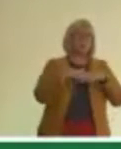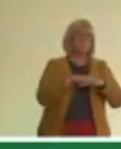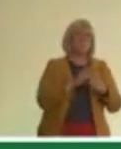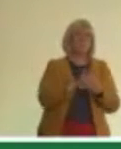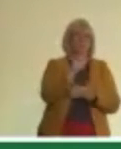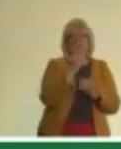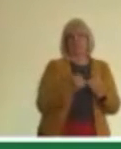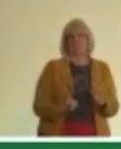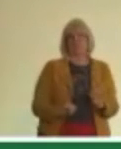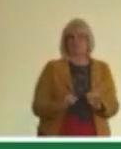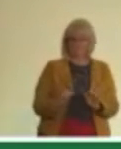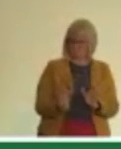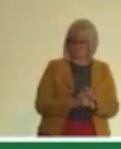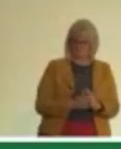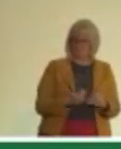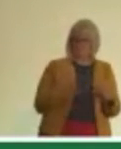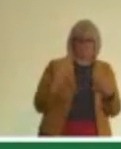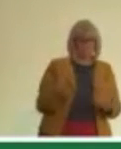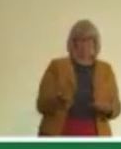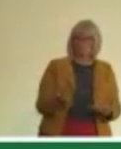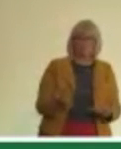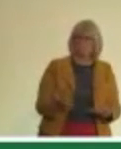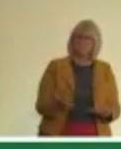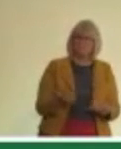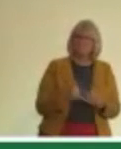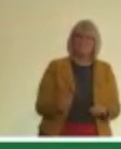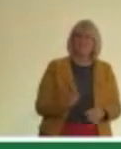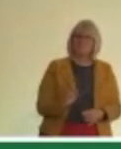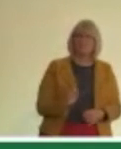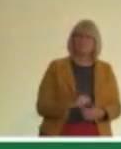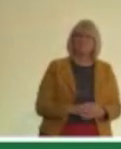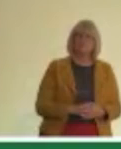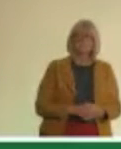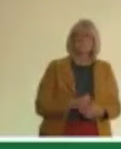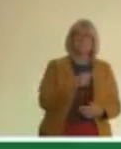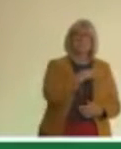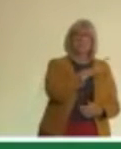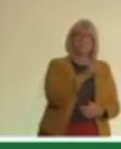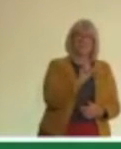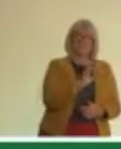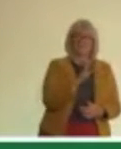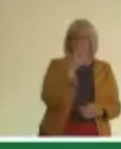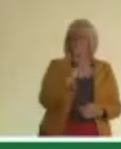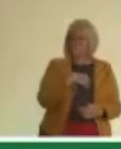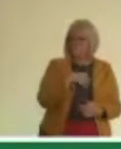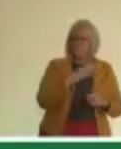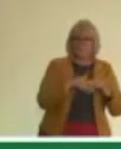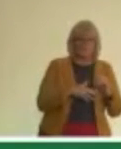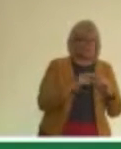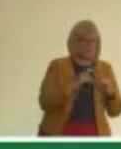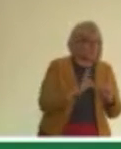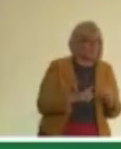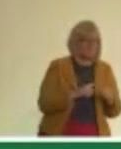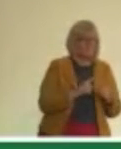absurd. It's ridiculous. Yet, it can be attractive to people who are facing fears over homes, over jobs,